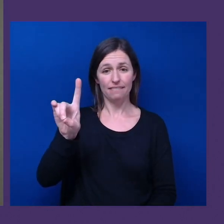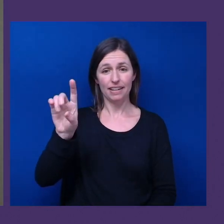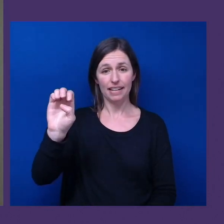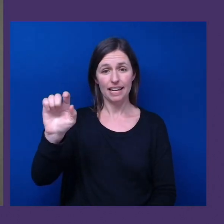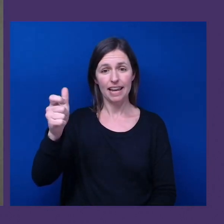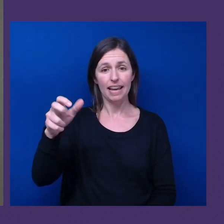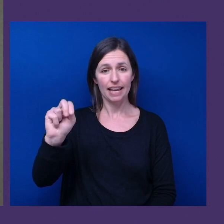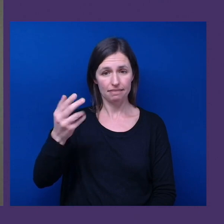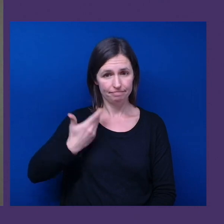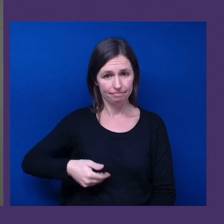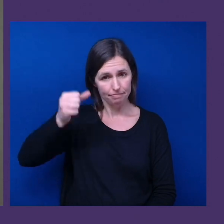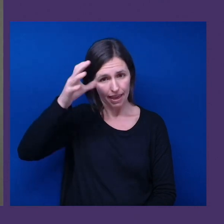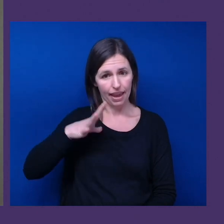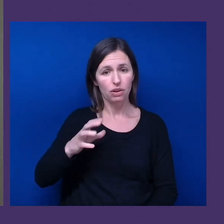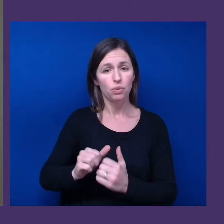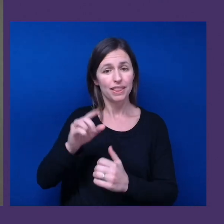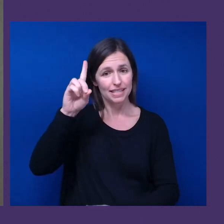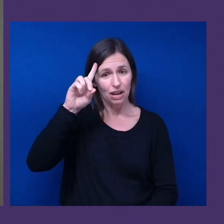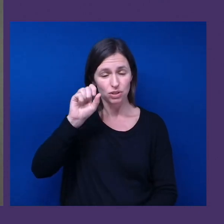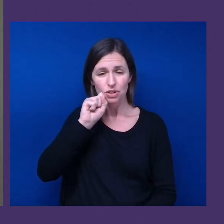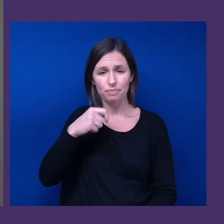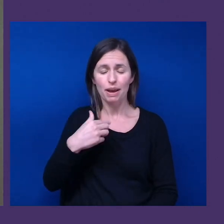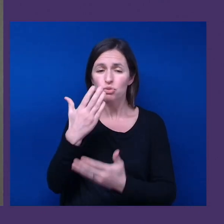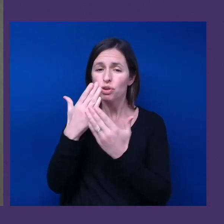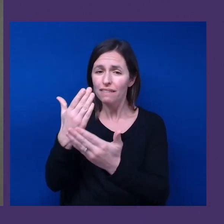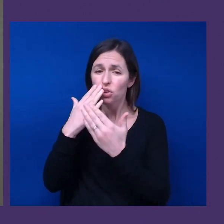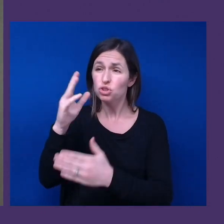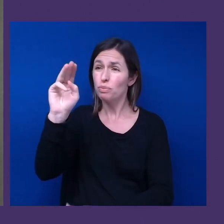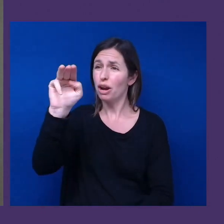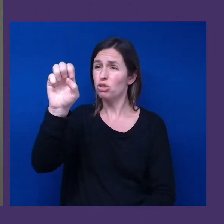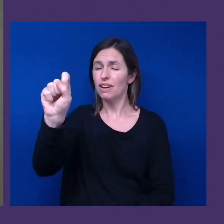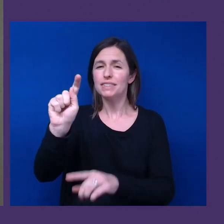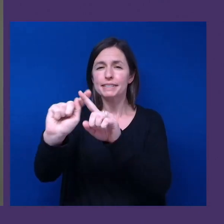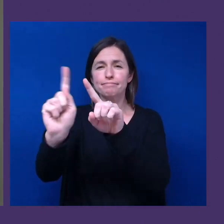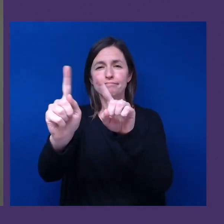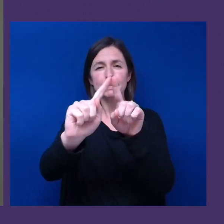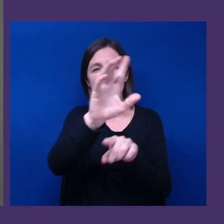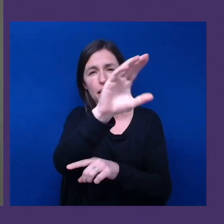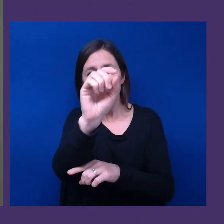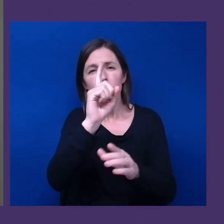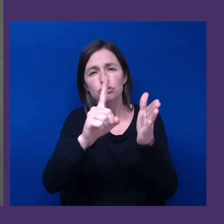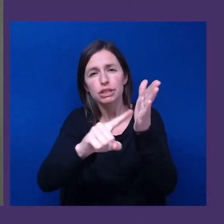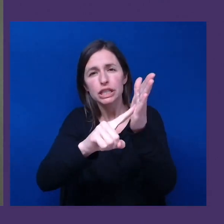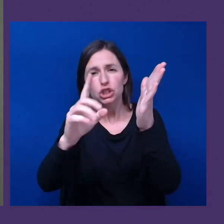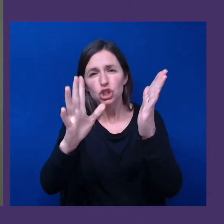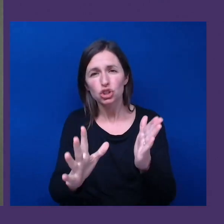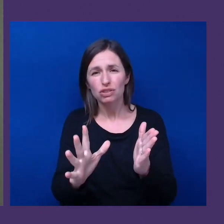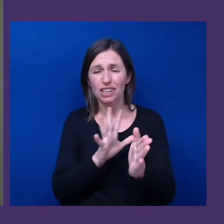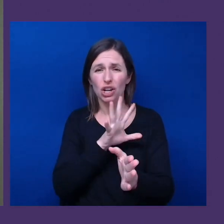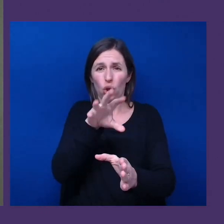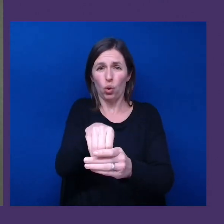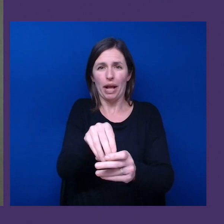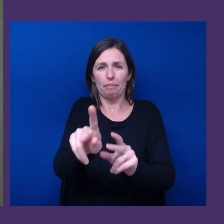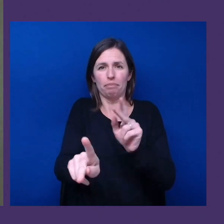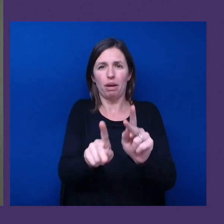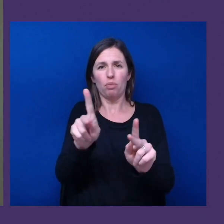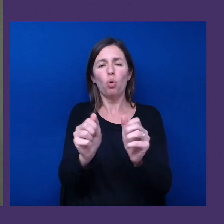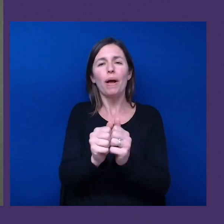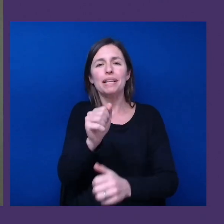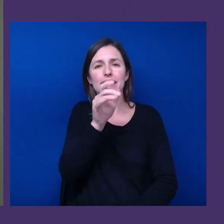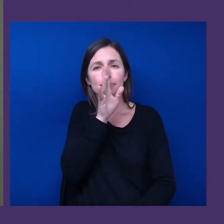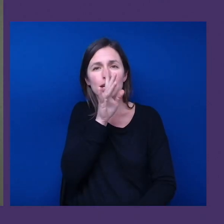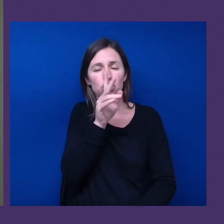I'm very grateful to Microsoft and all of the companies, researchers, for including individuals with speech disabilities in